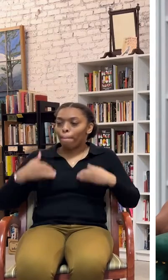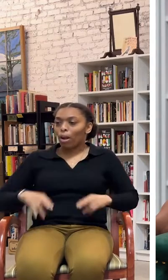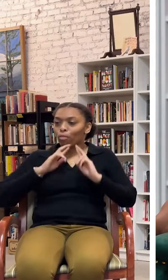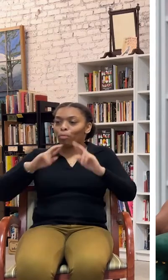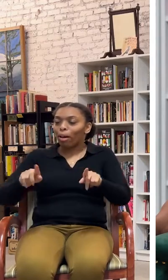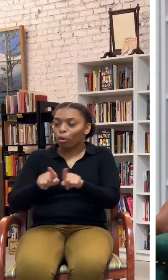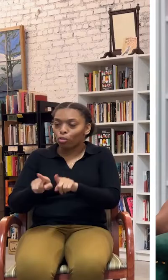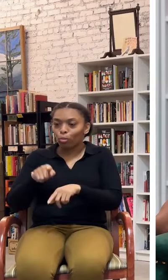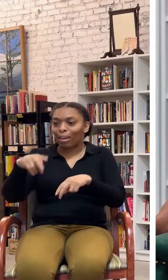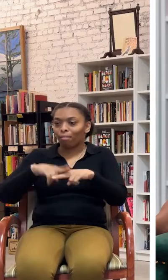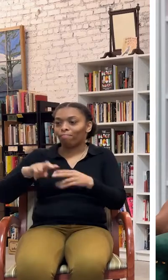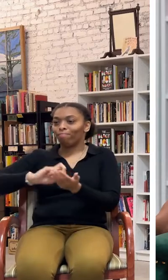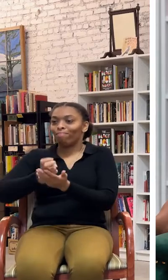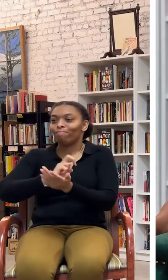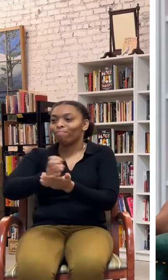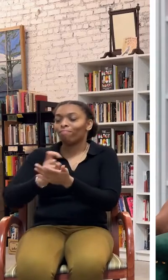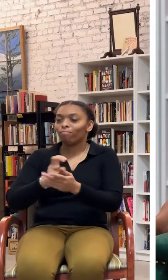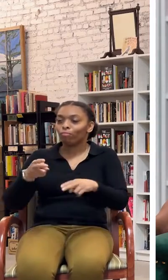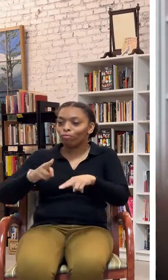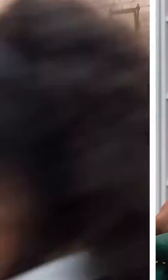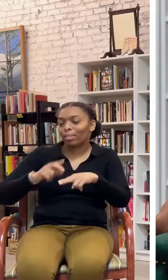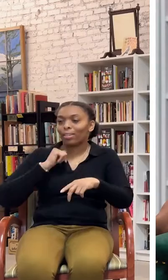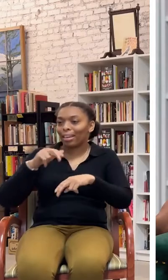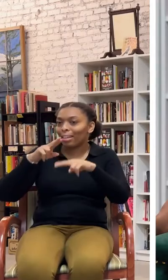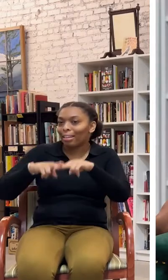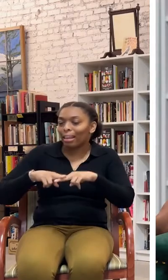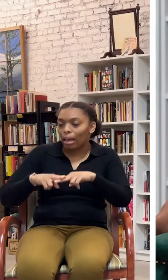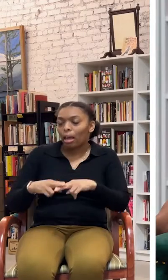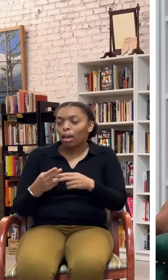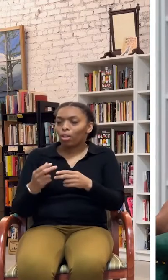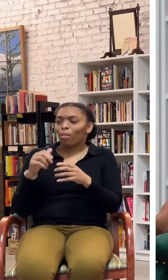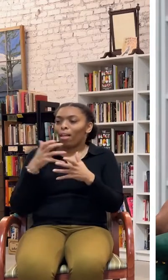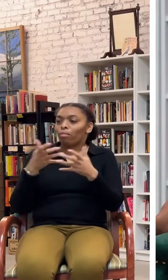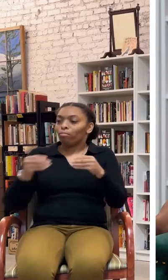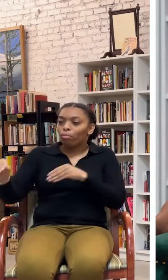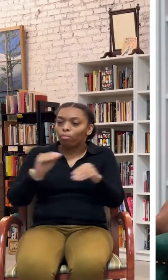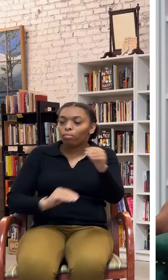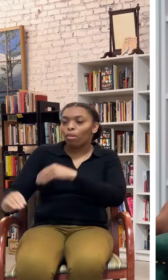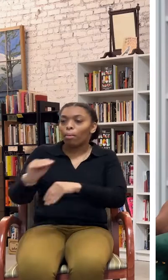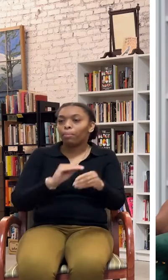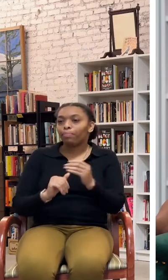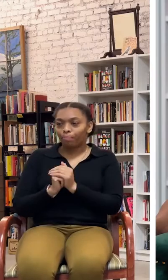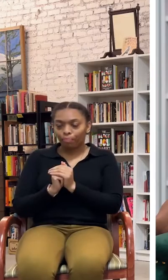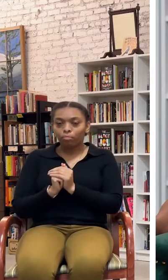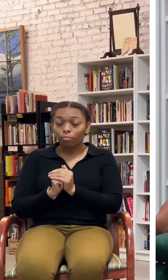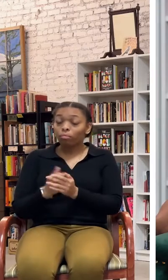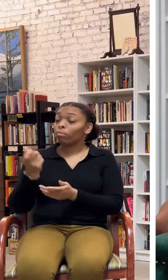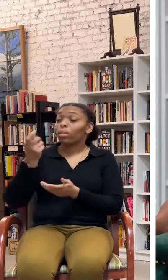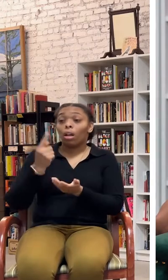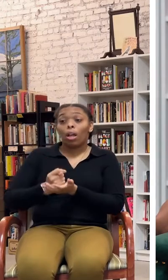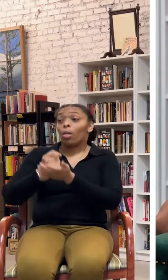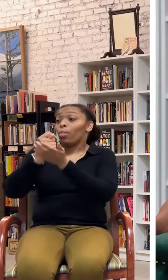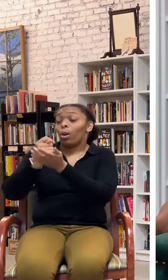You can't sit still as much. It's a lot of movement. So also learn therapy. That's part of